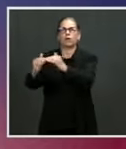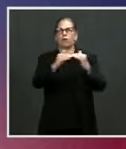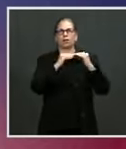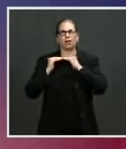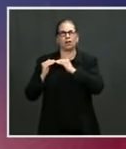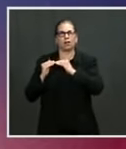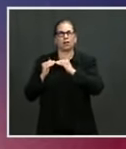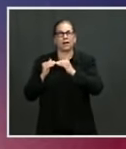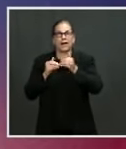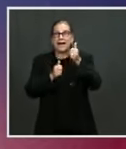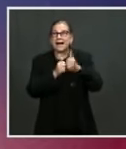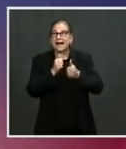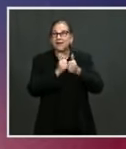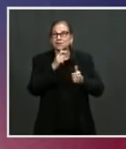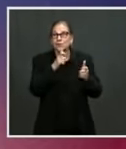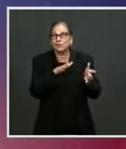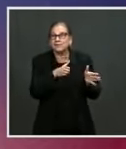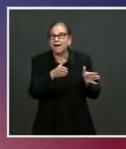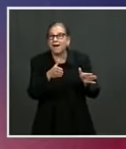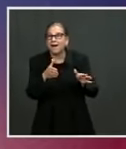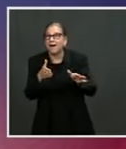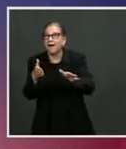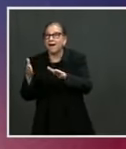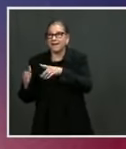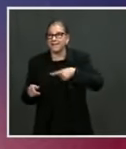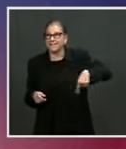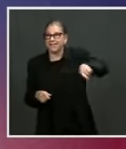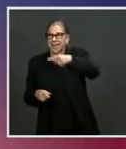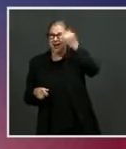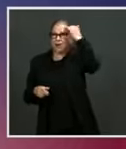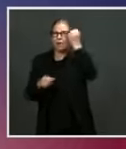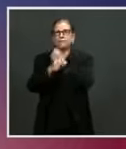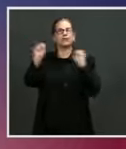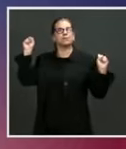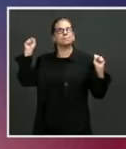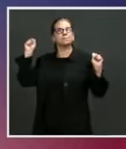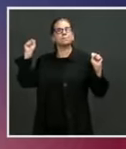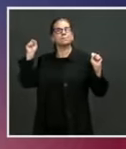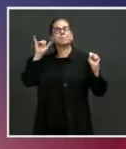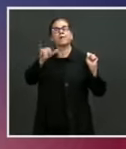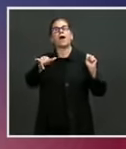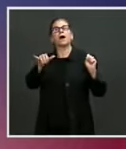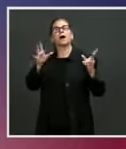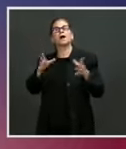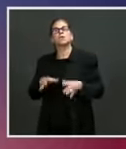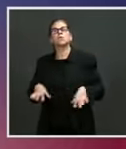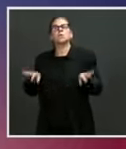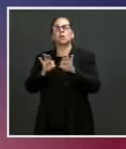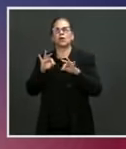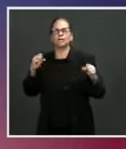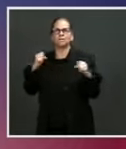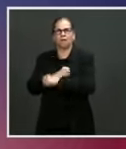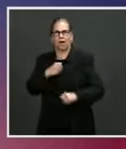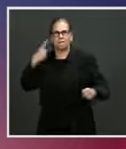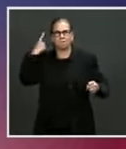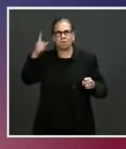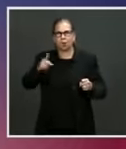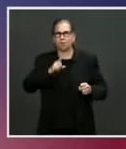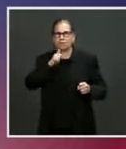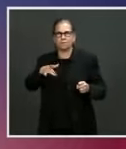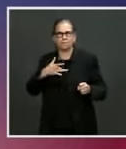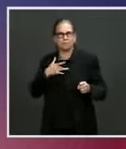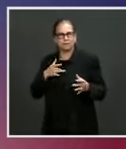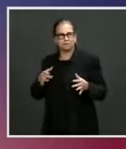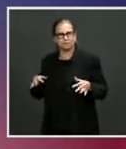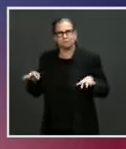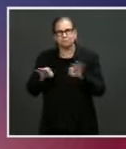freedom is worth fighting for. And each of them made a difference. So it is up to us,